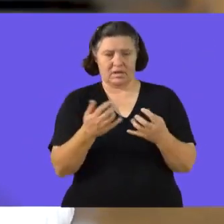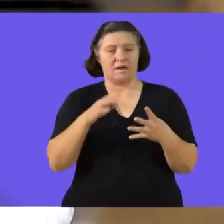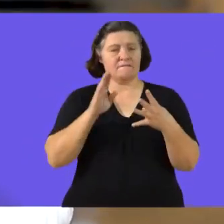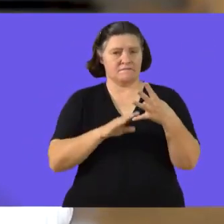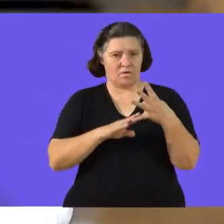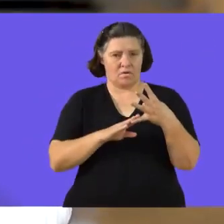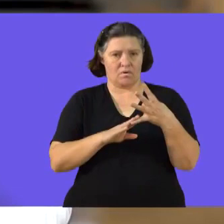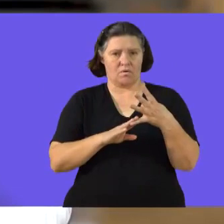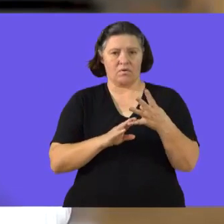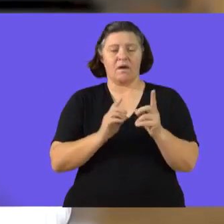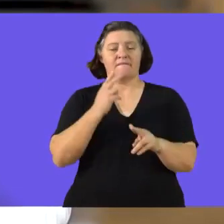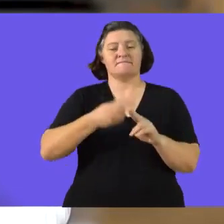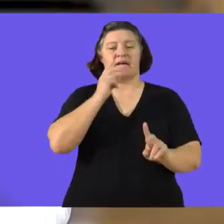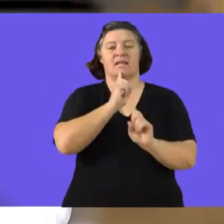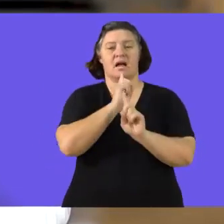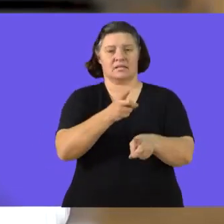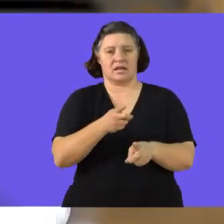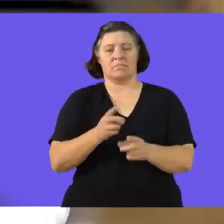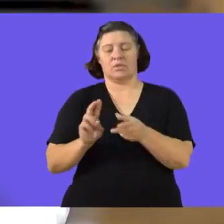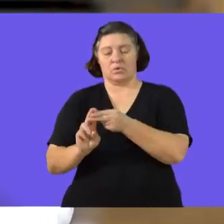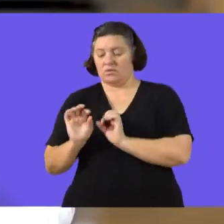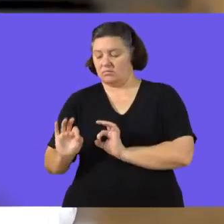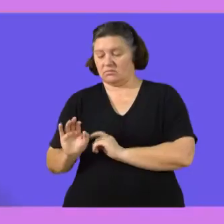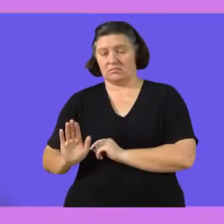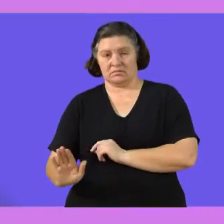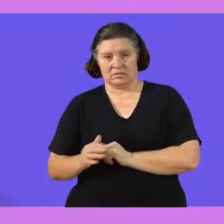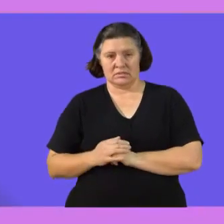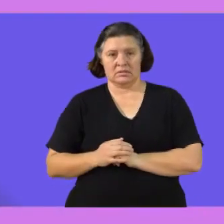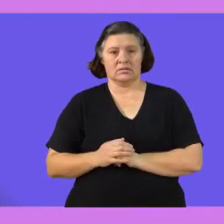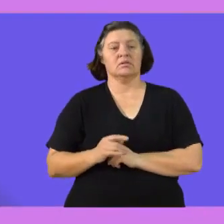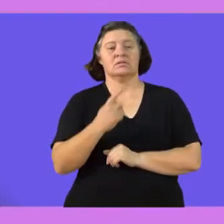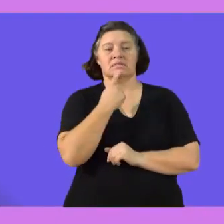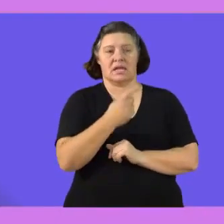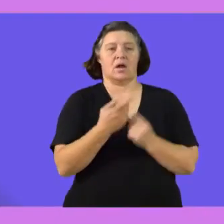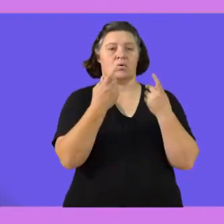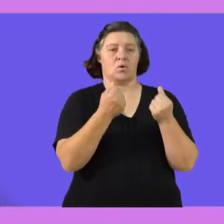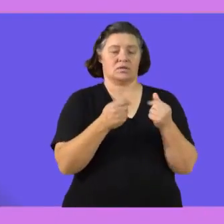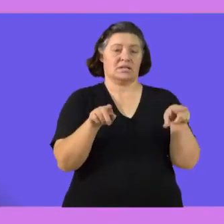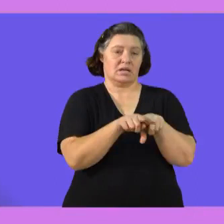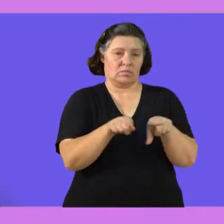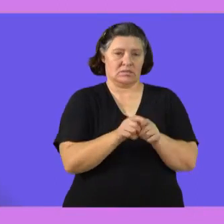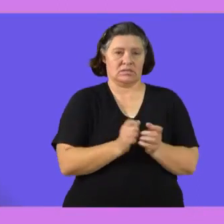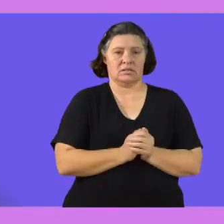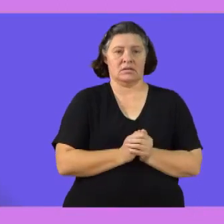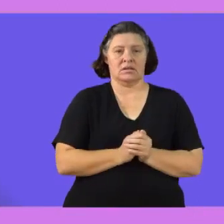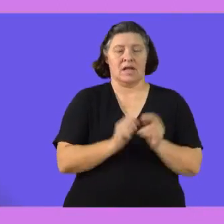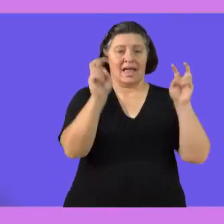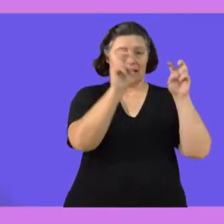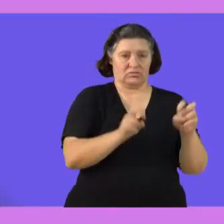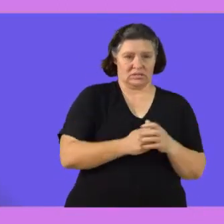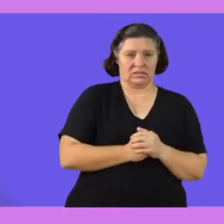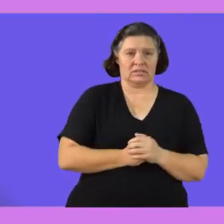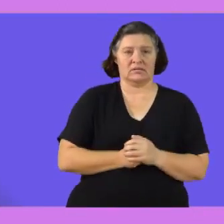And then step number 4, you write your final answer with the correct unit. Okay, so what is our formula? We are saying cost equals, that's